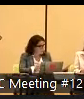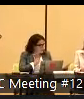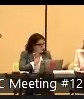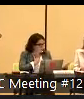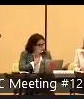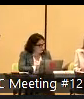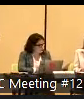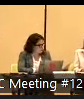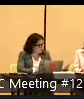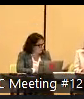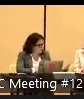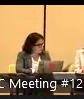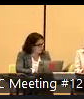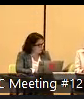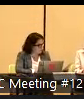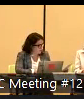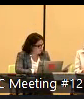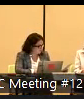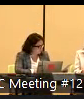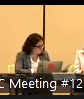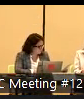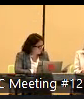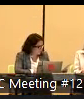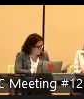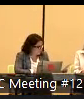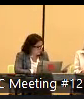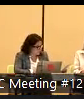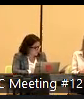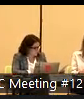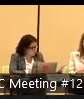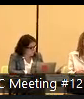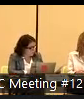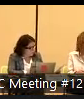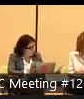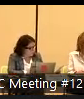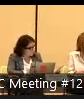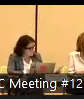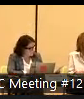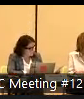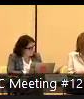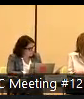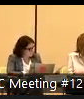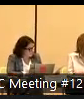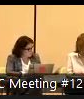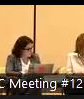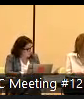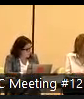Maria Belen here, Melissa Ferretti. Here. Lydia Lowe.